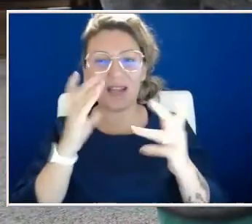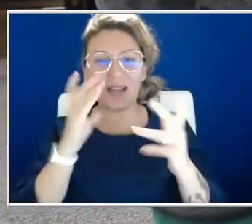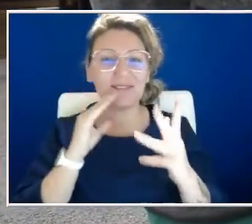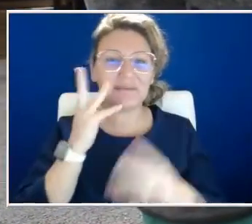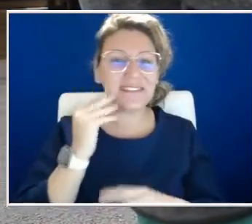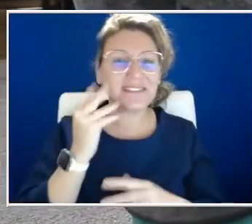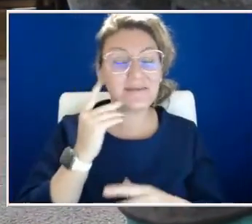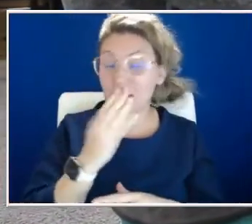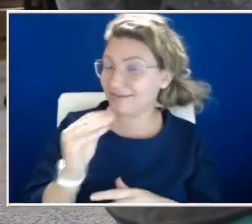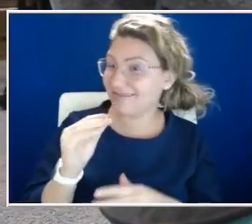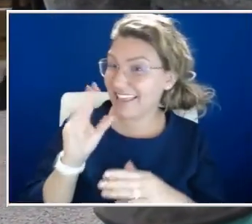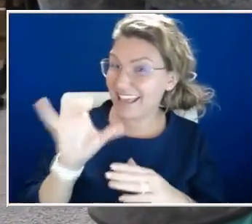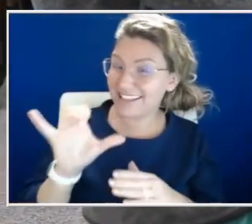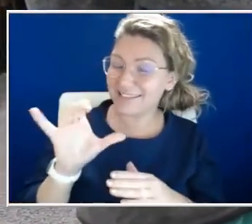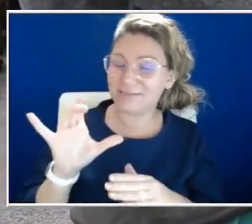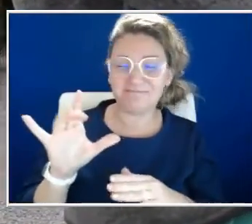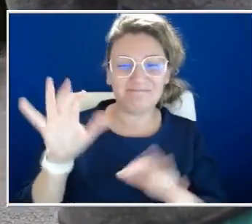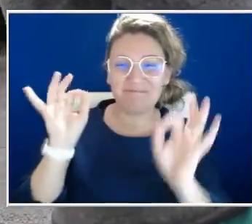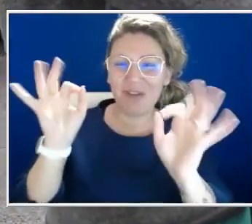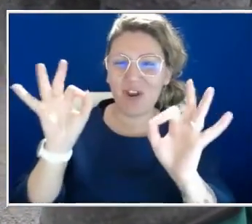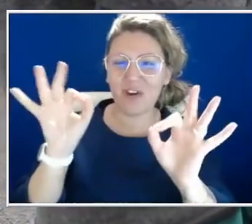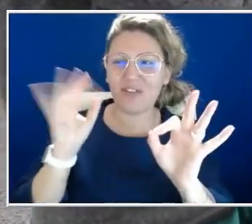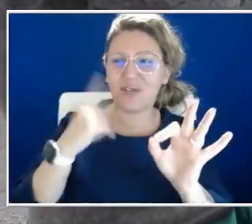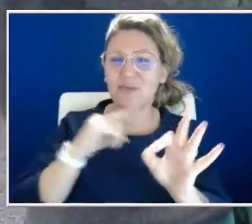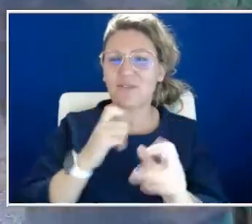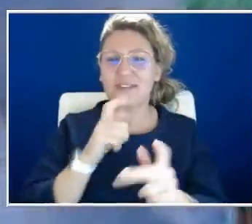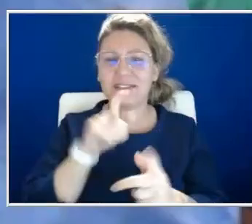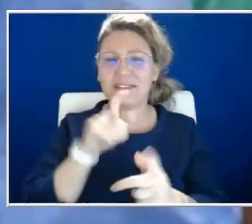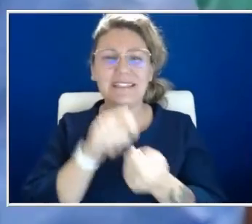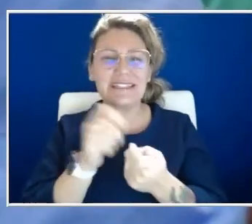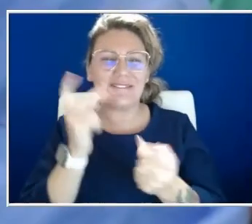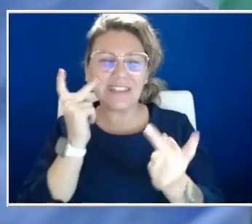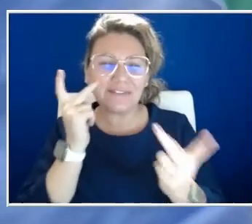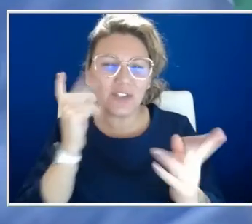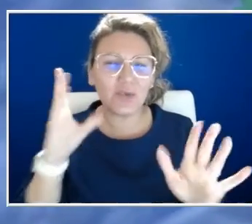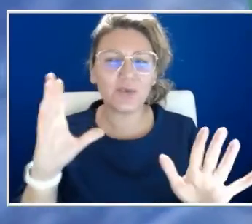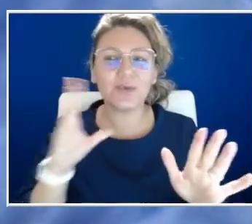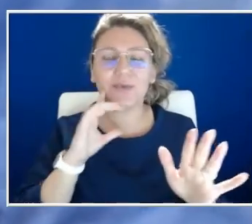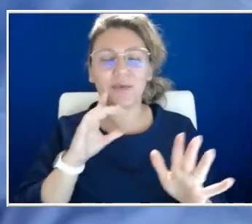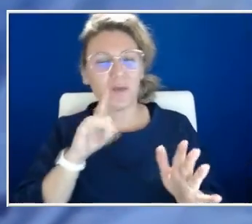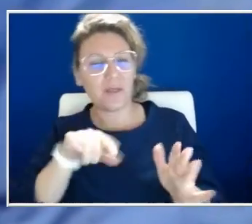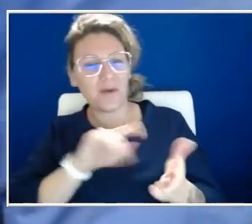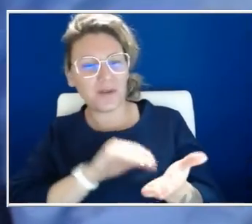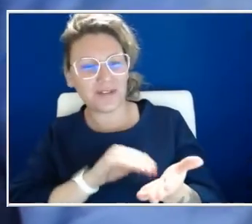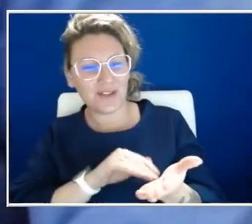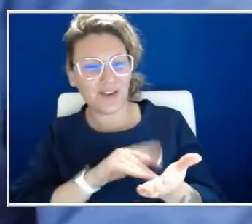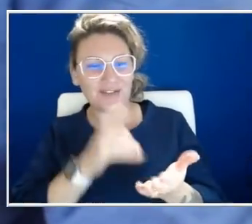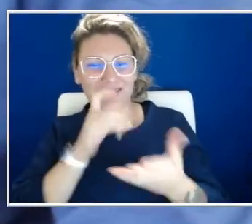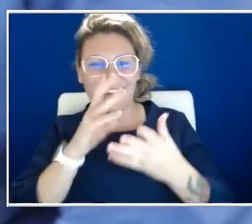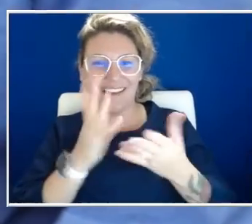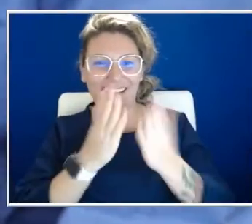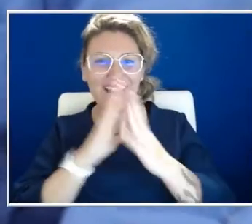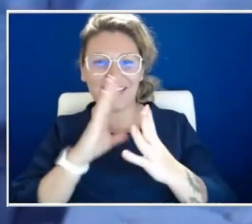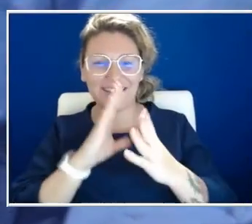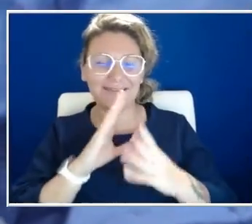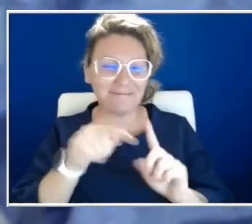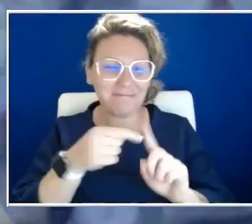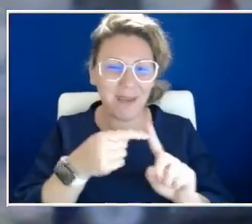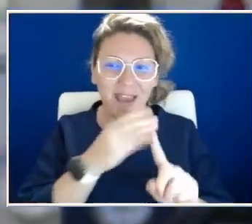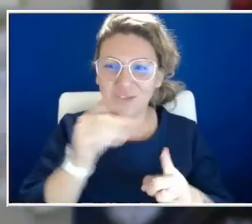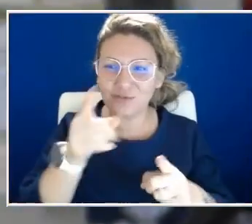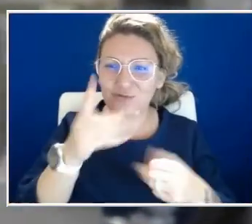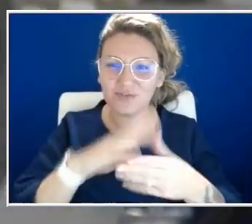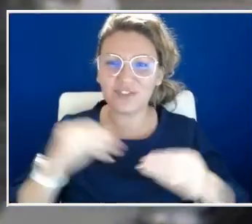right, we get a certain view, but not the view that you had. Dr. Holzberlein, are there any stories that I haven't asked you about? I know you've had so many and you've shared them and they're